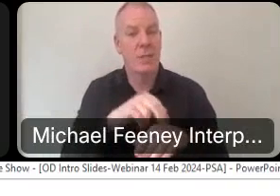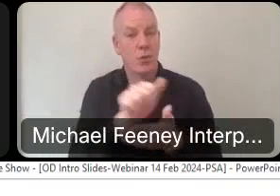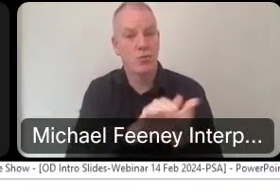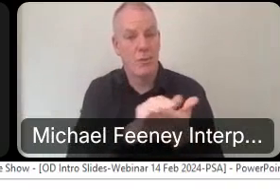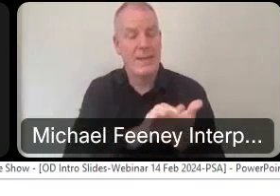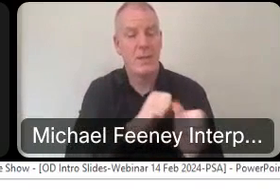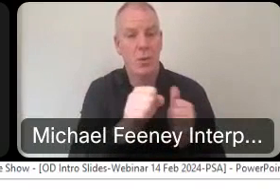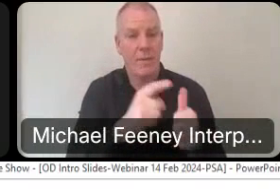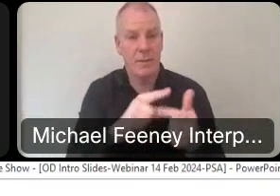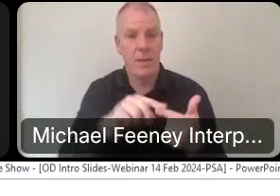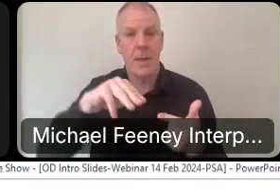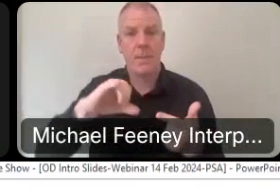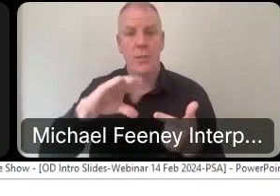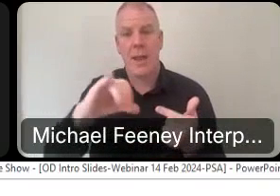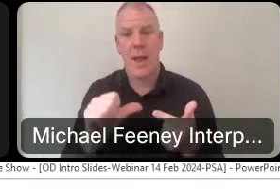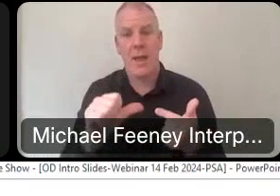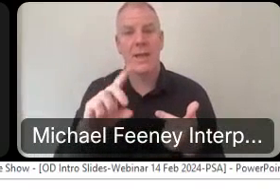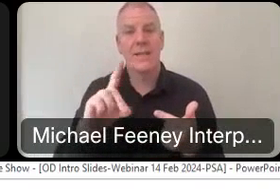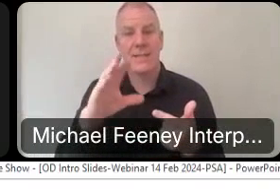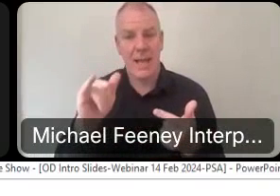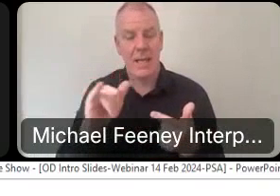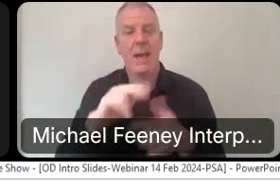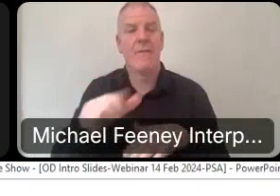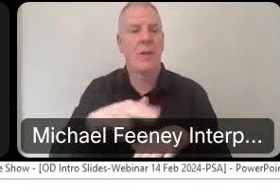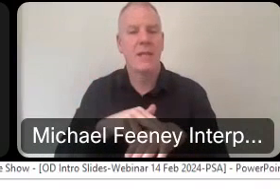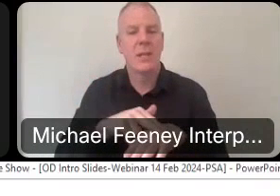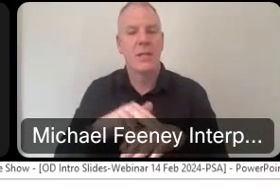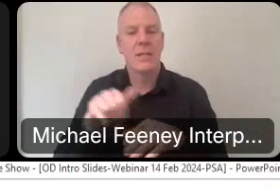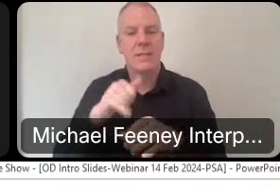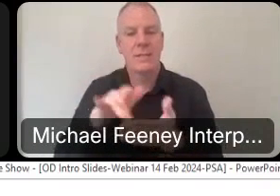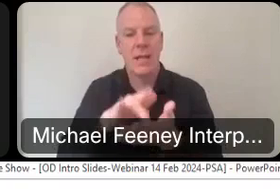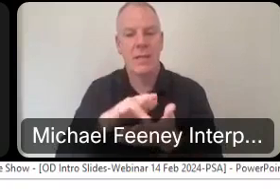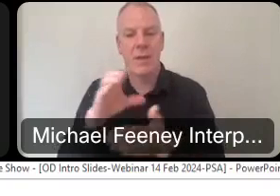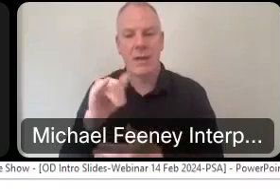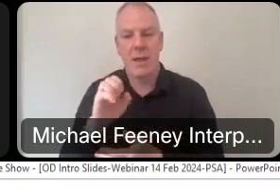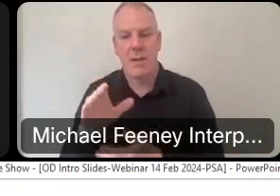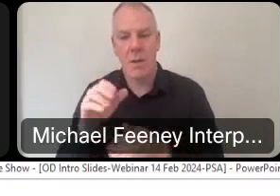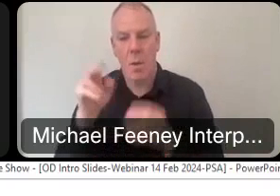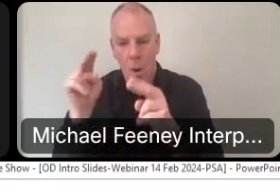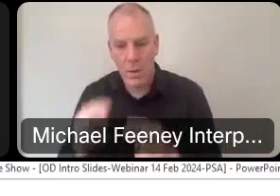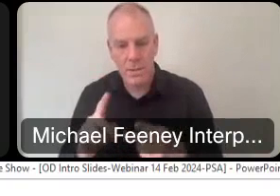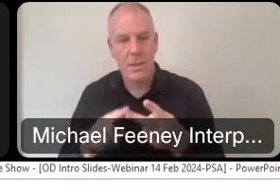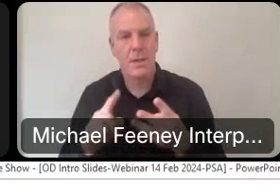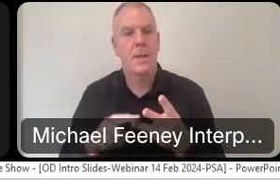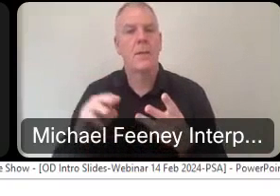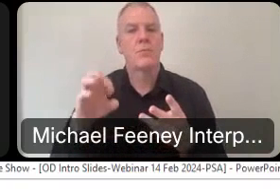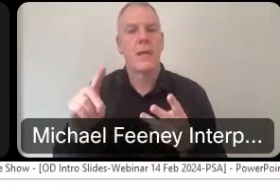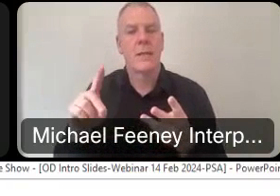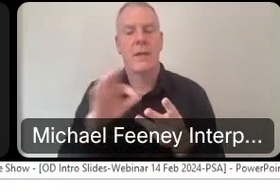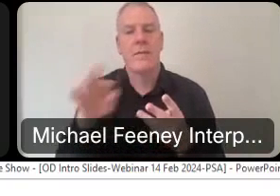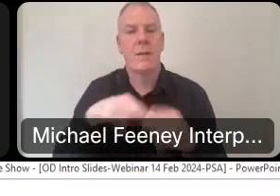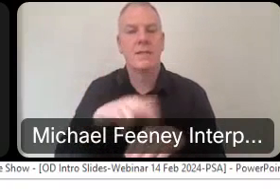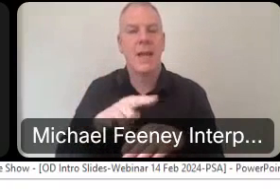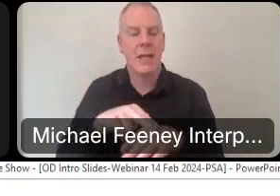Majella Daly, Assistant National Director, National Centre for Clinical Audit, Lorraine Schwamberg, Assistant National Director for Incident Management in the